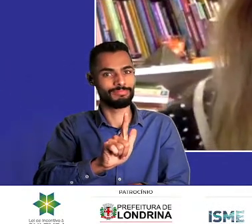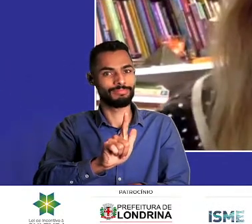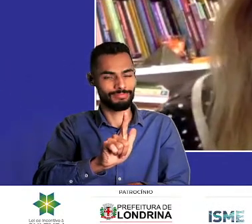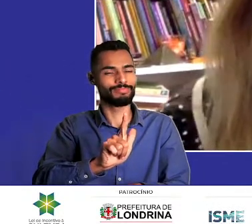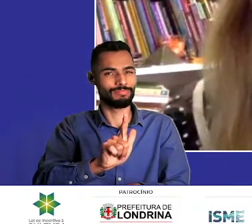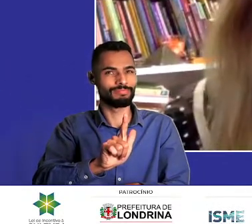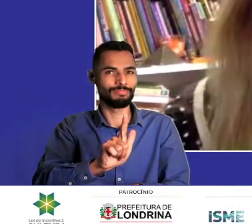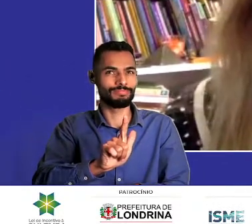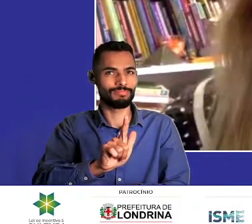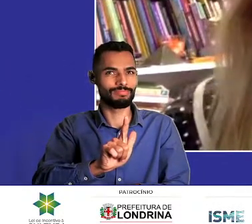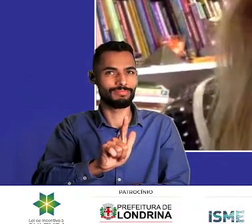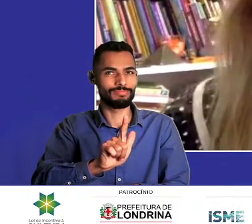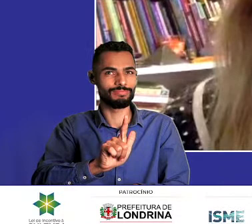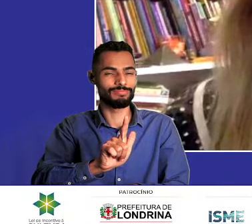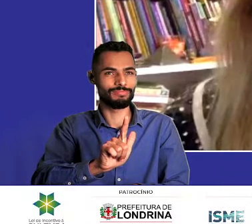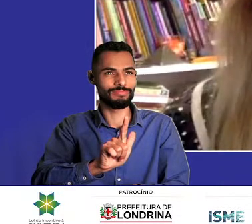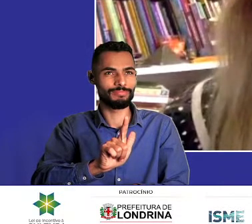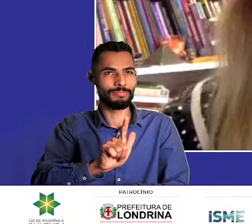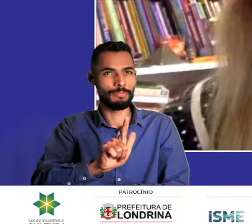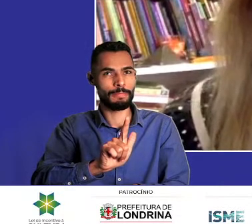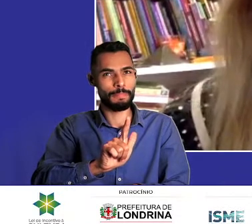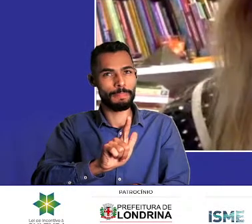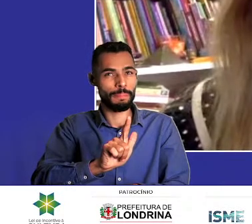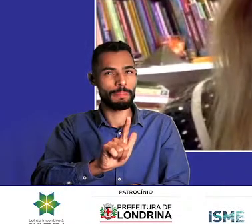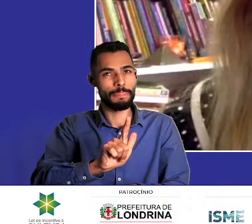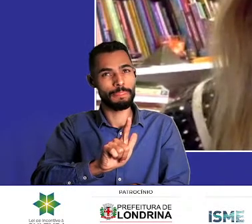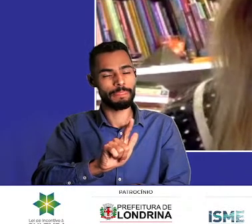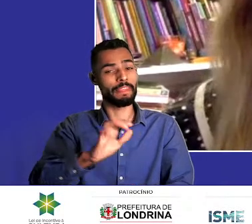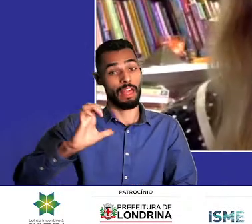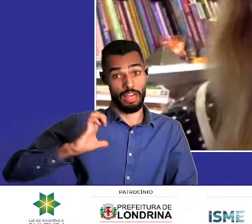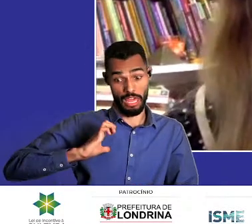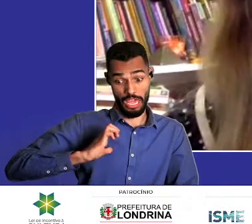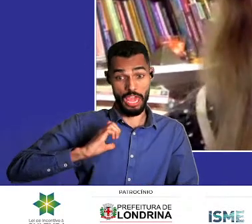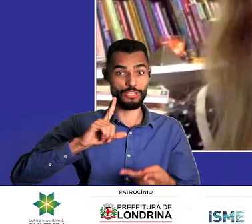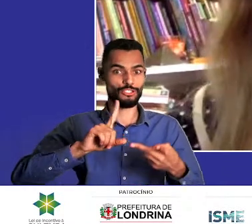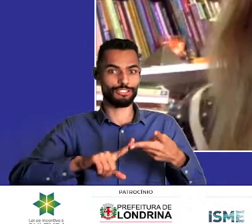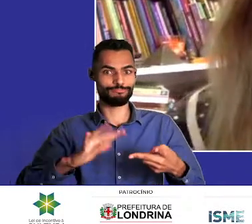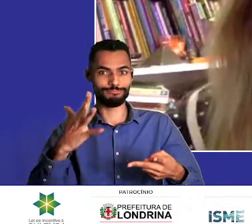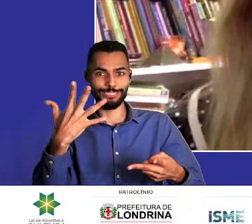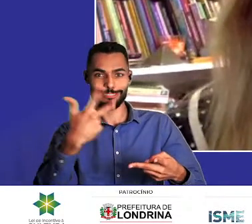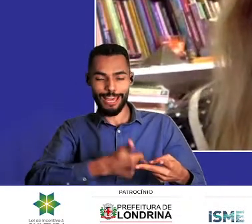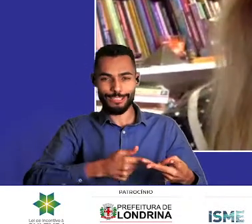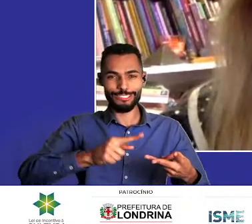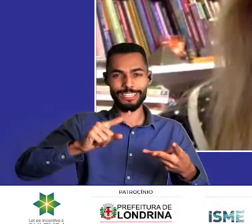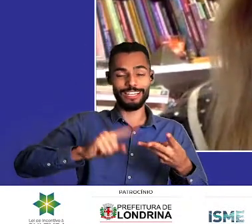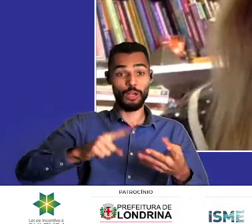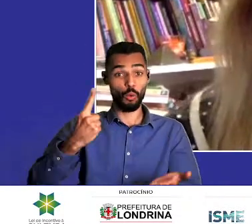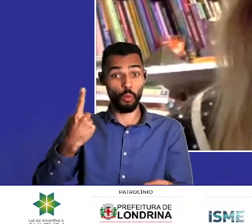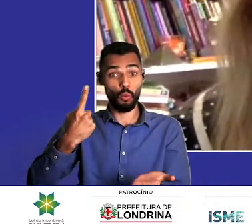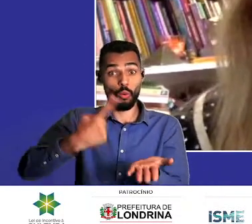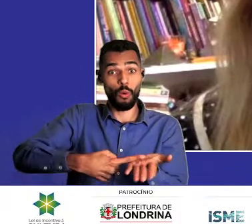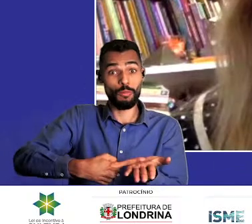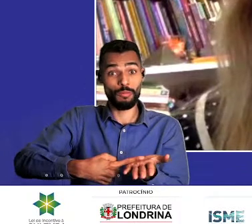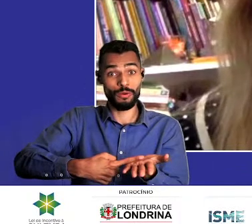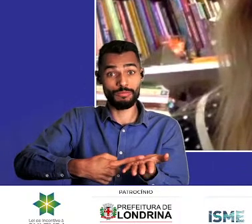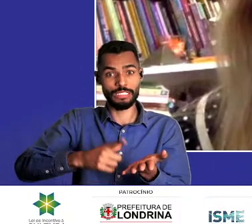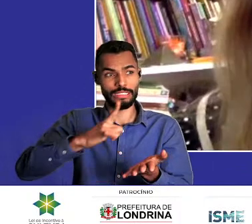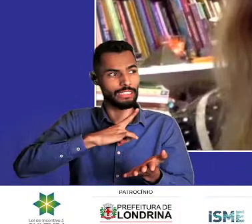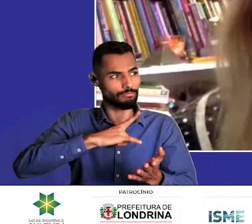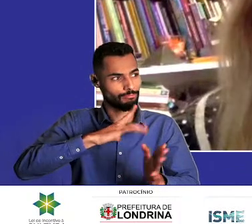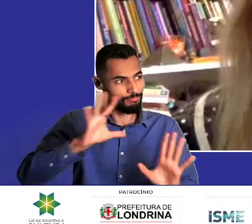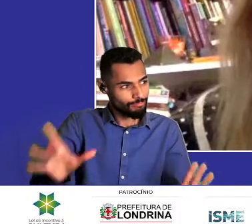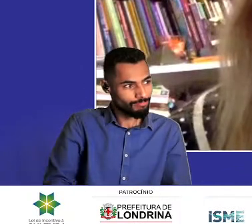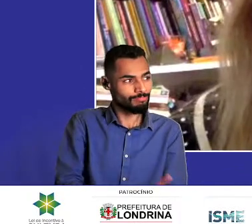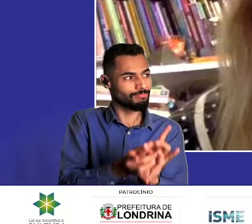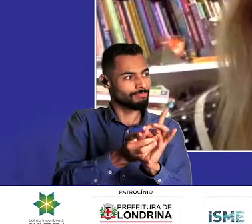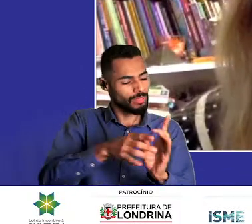aesthetic formation commitment to development of our the process and more